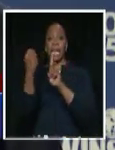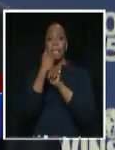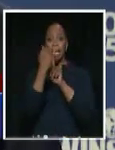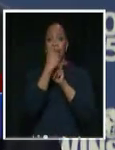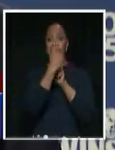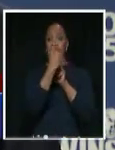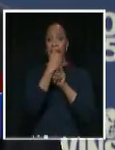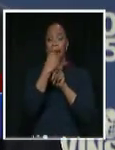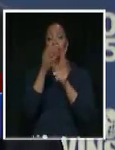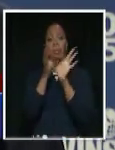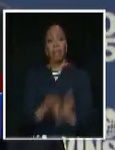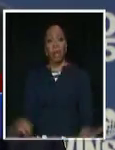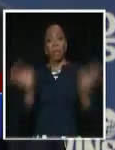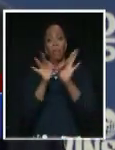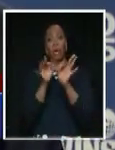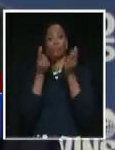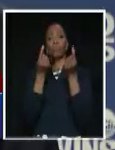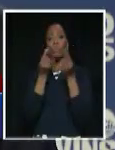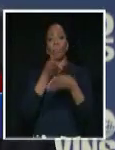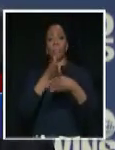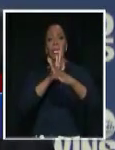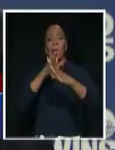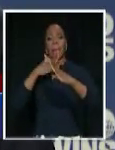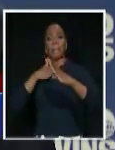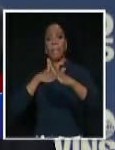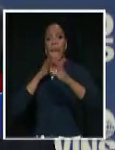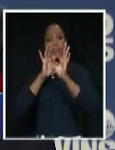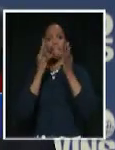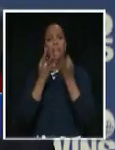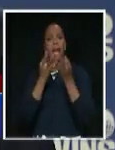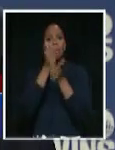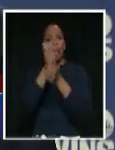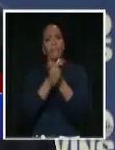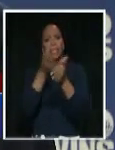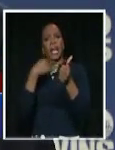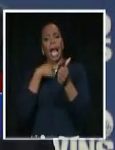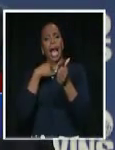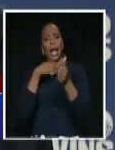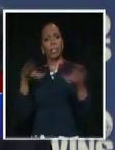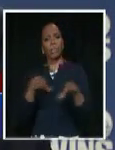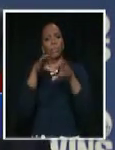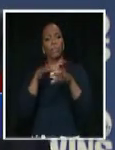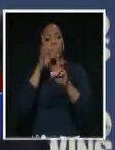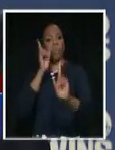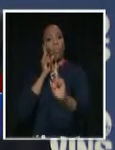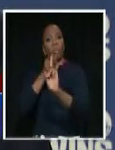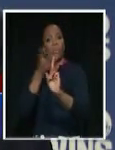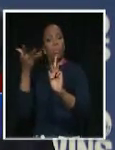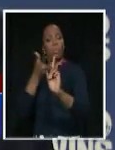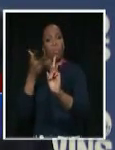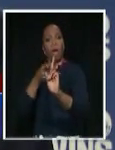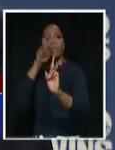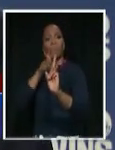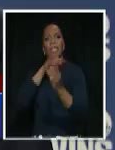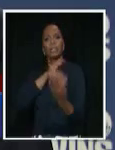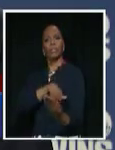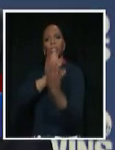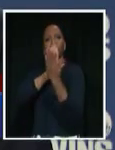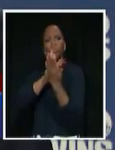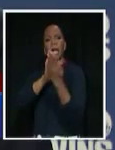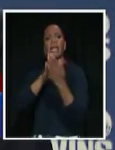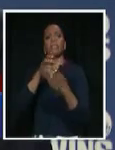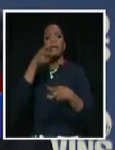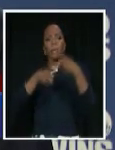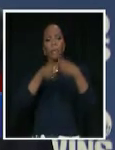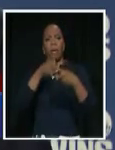do is protect your family, and that's what I do with everything in my being. But the bottom line is we have to address this problem of these